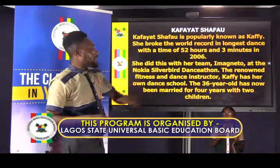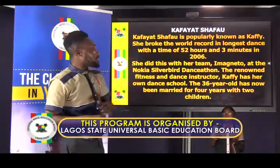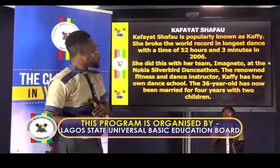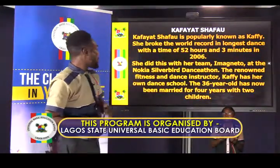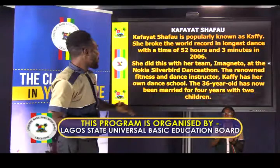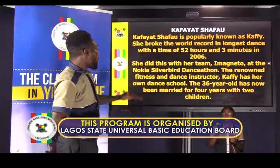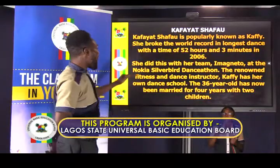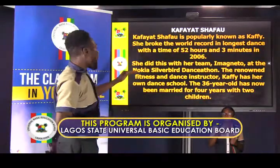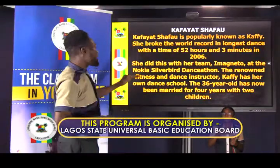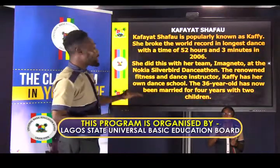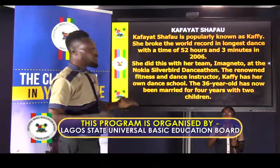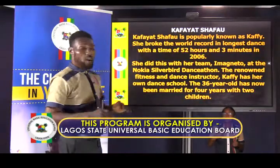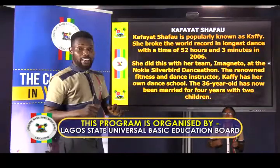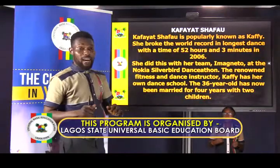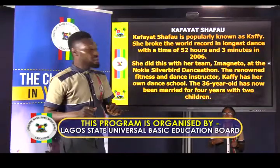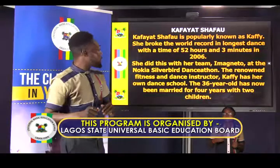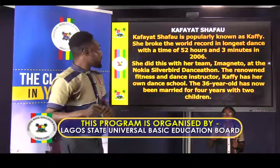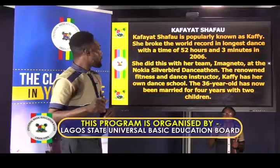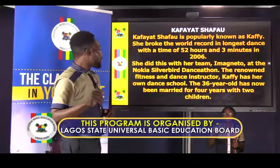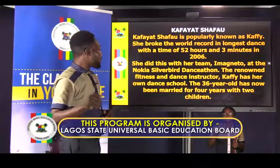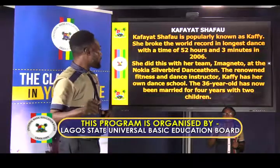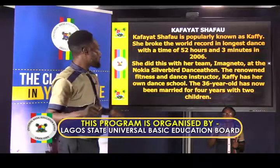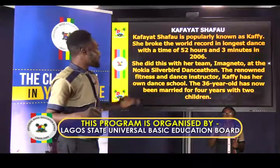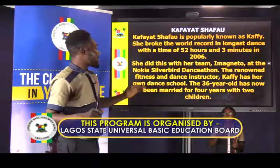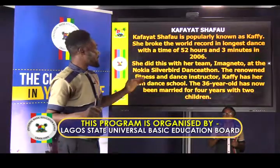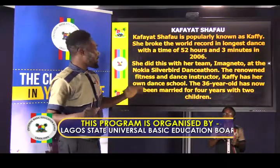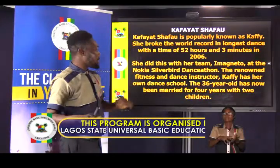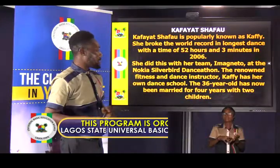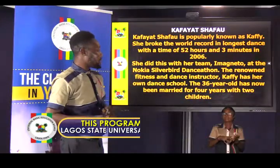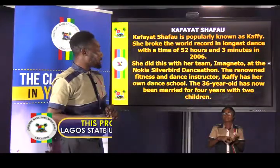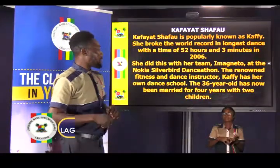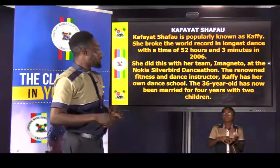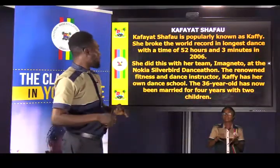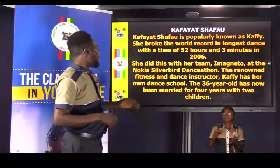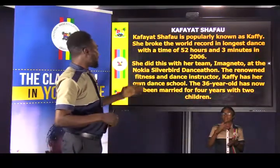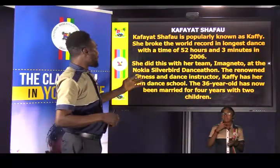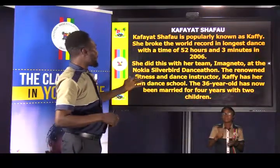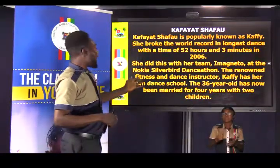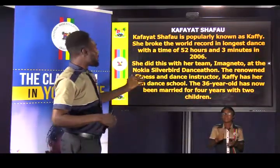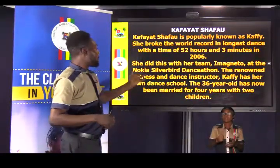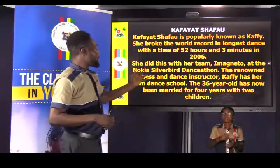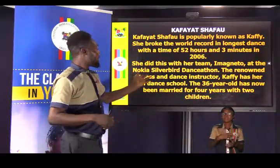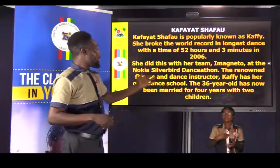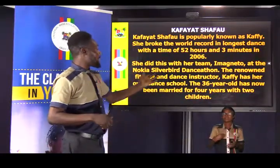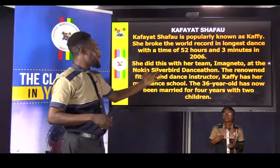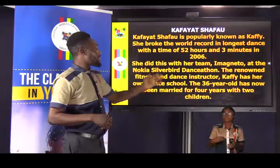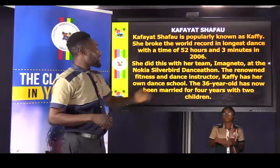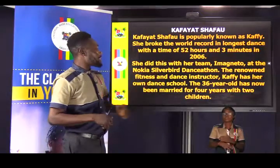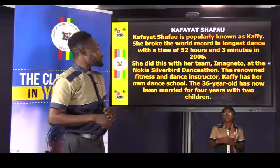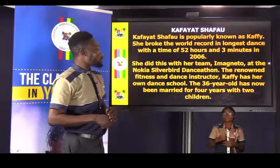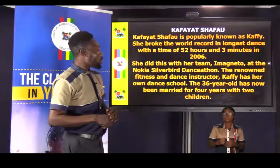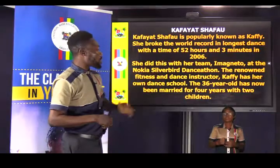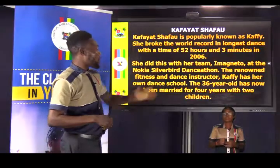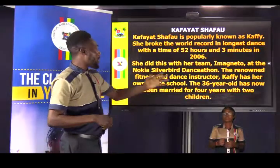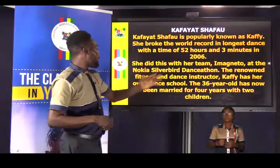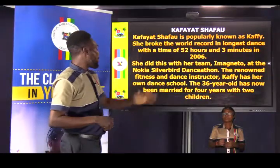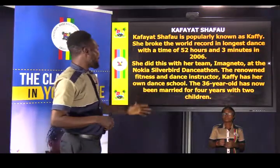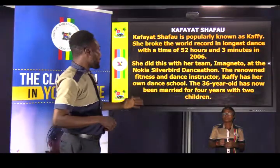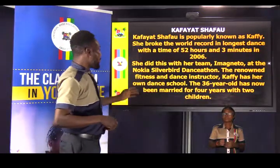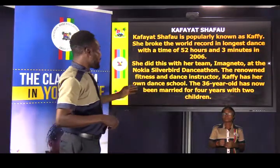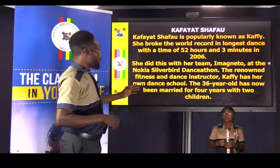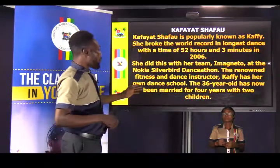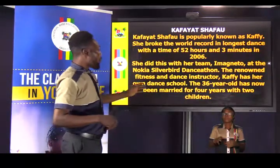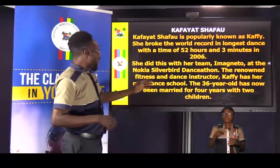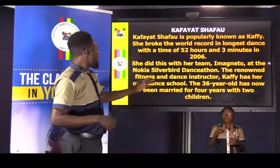in Magneto at the Nokia Silverbird Danceathon. The renowned fitness and dance instructor,